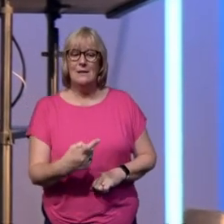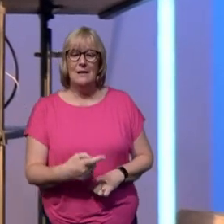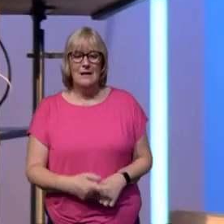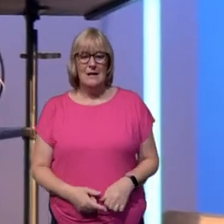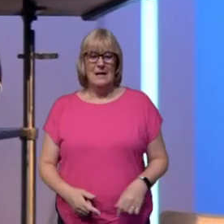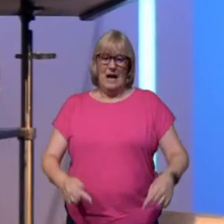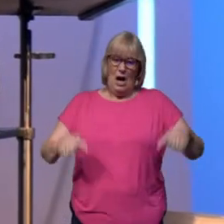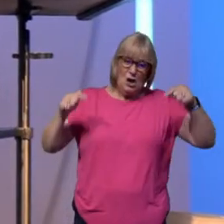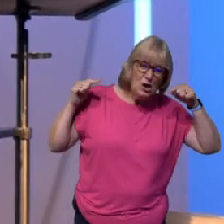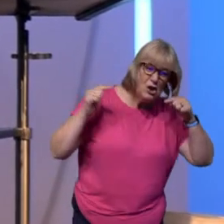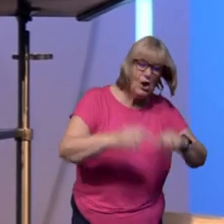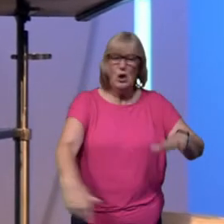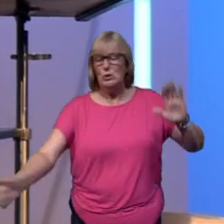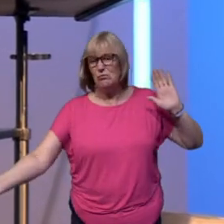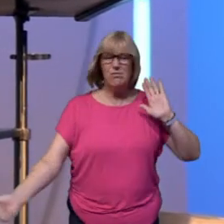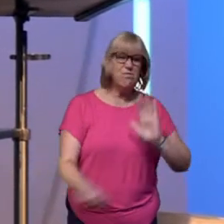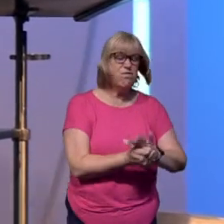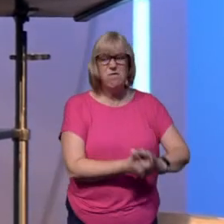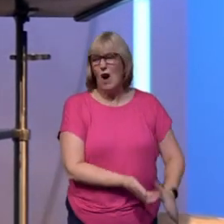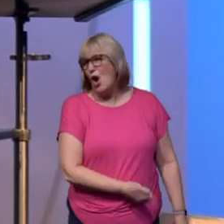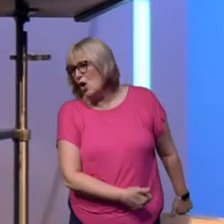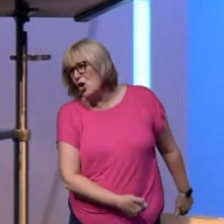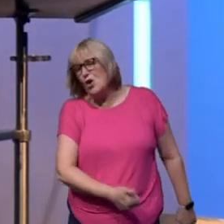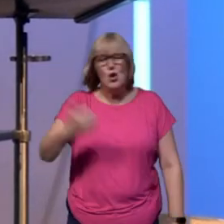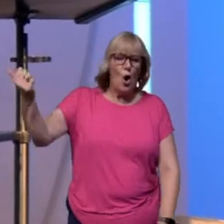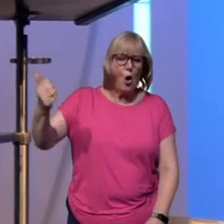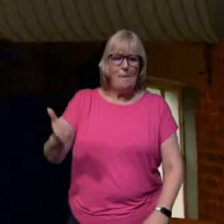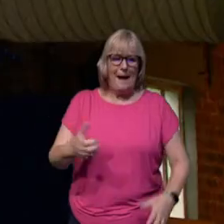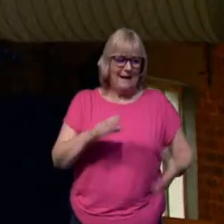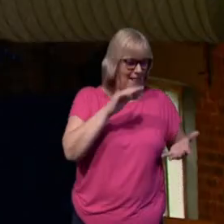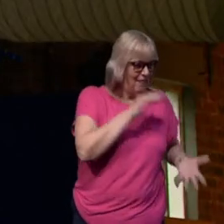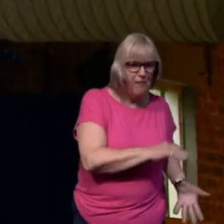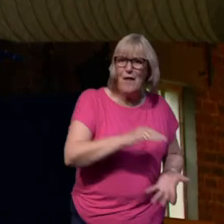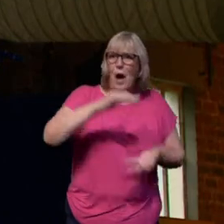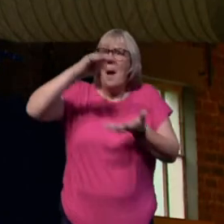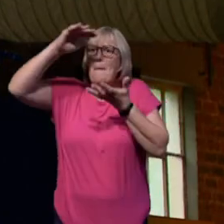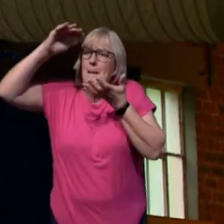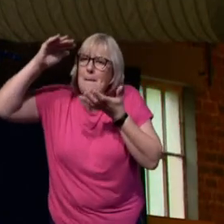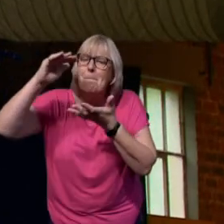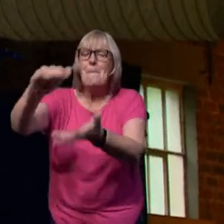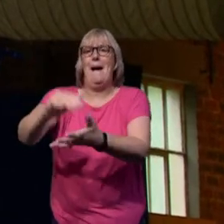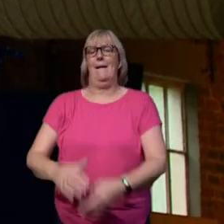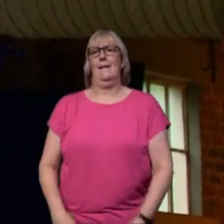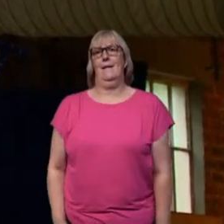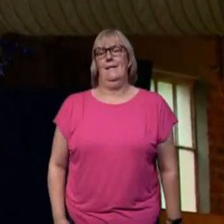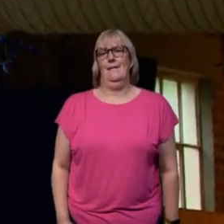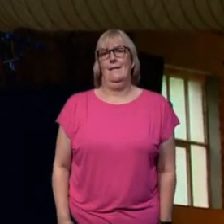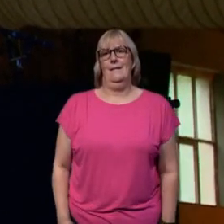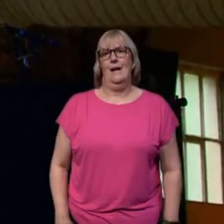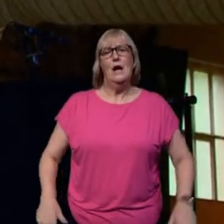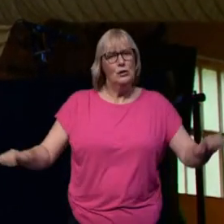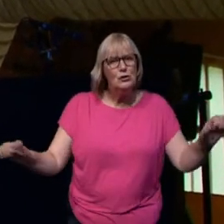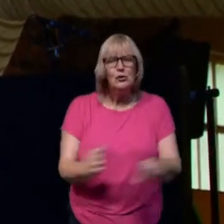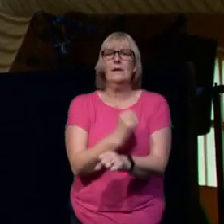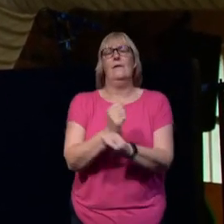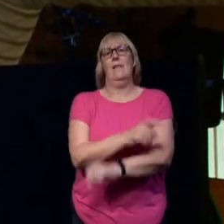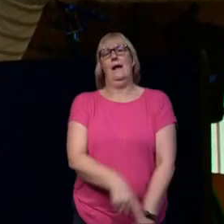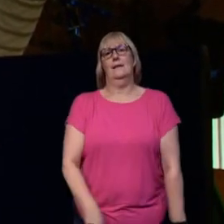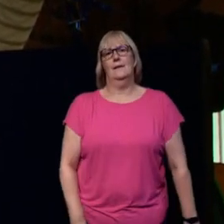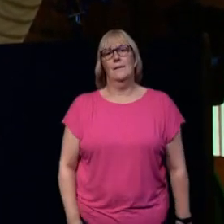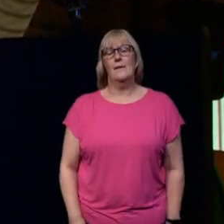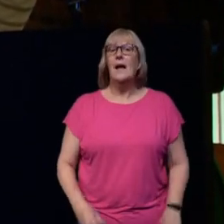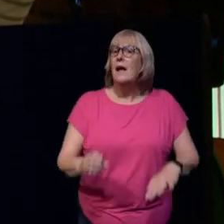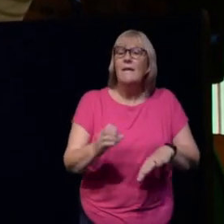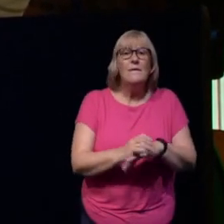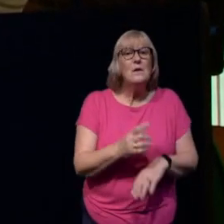you idiot, go back now and put that treasure straight into where the rest of the plunder is. If only